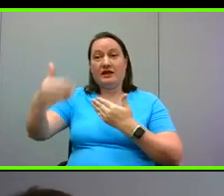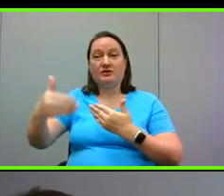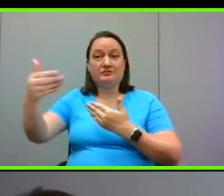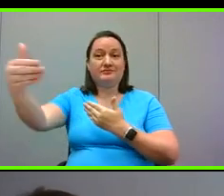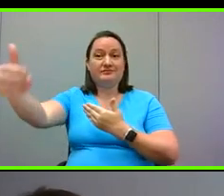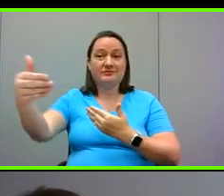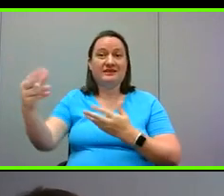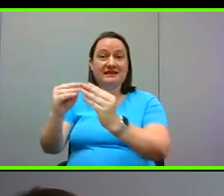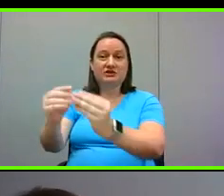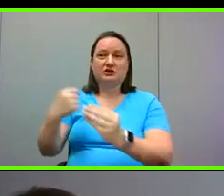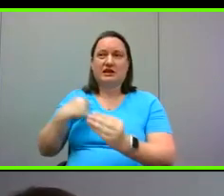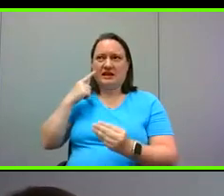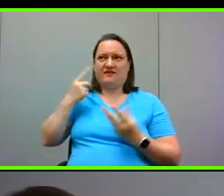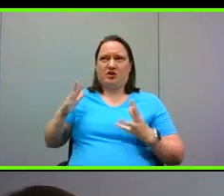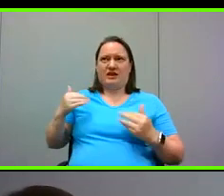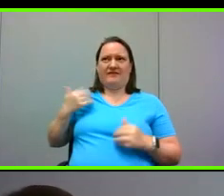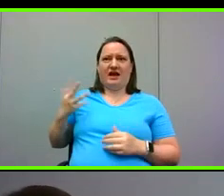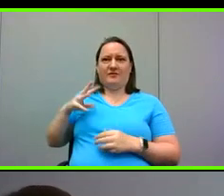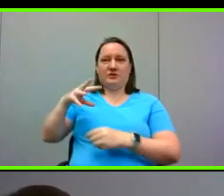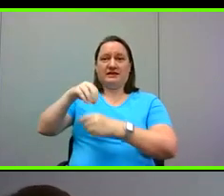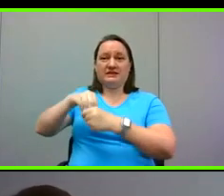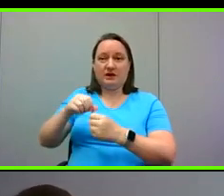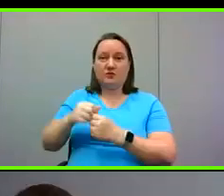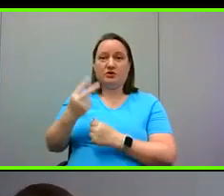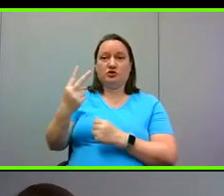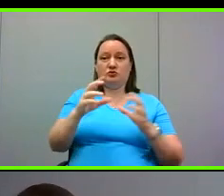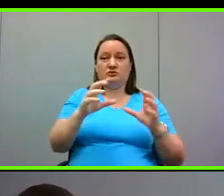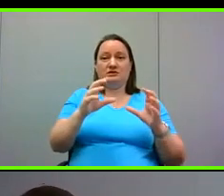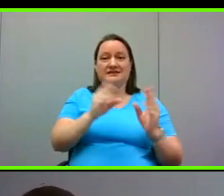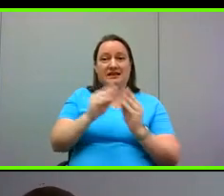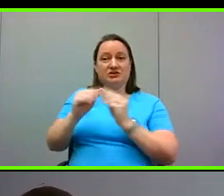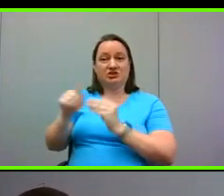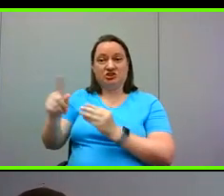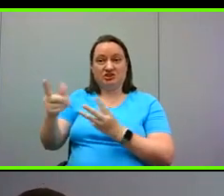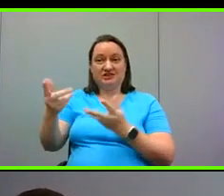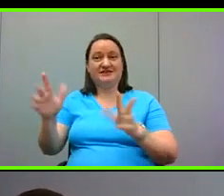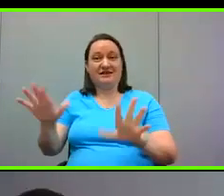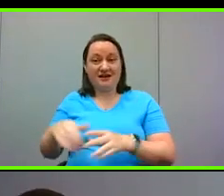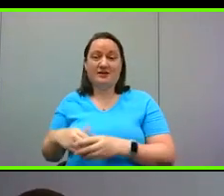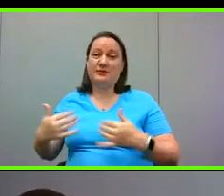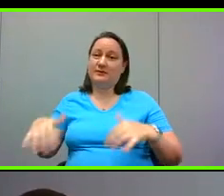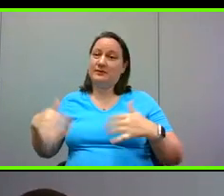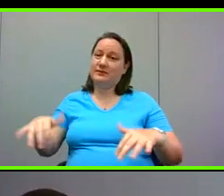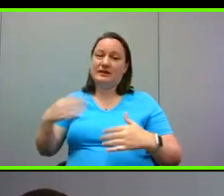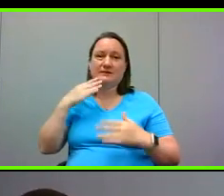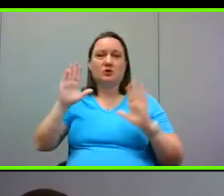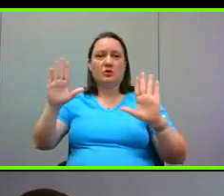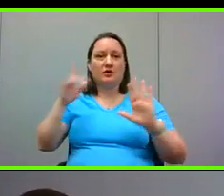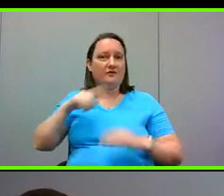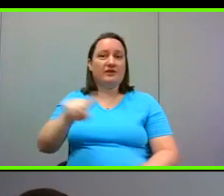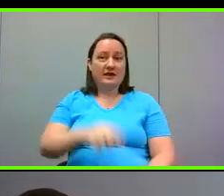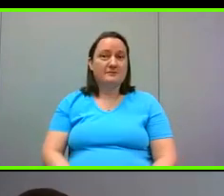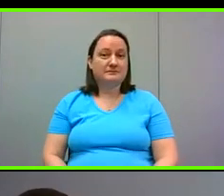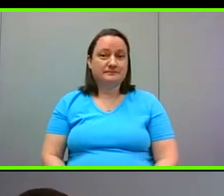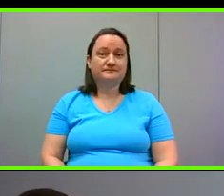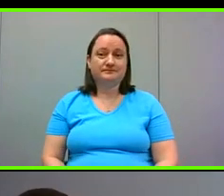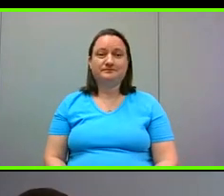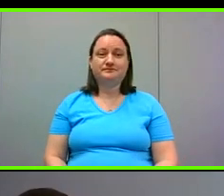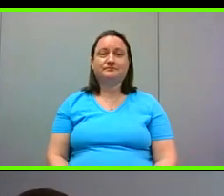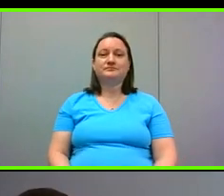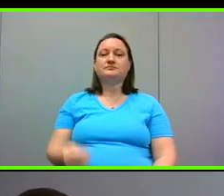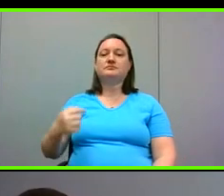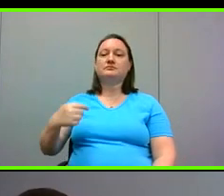5 participate in the 2 sessions that she's already done. So that has been wonderful for them. We are